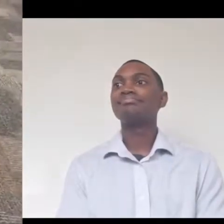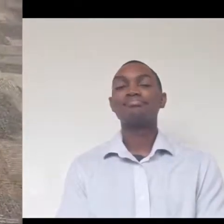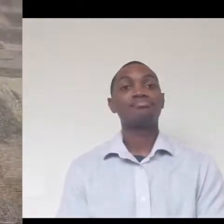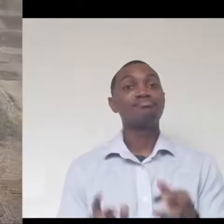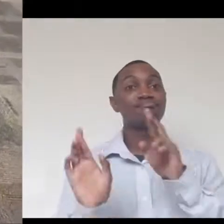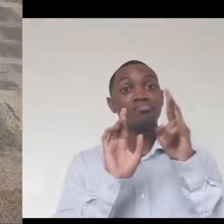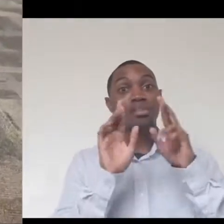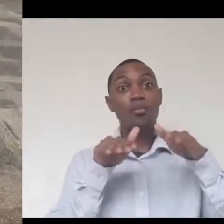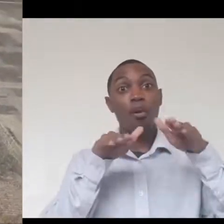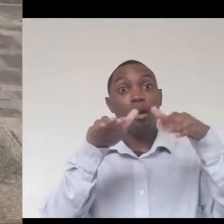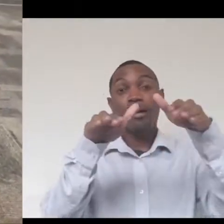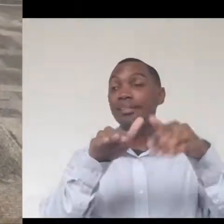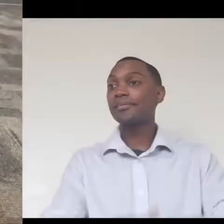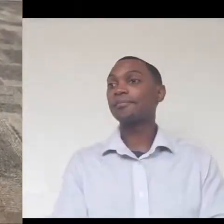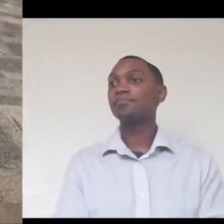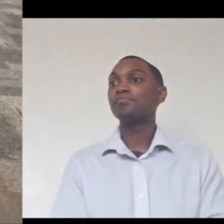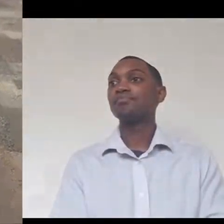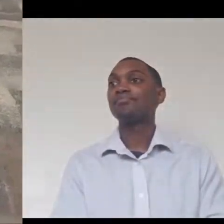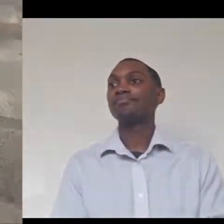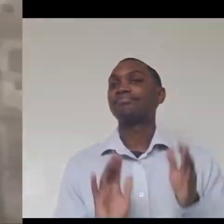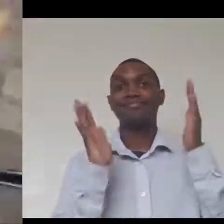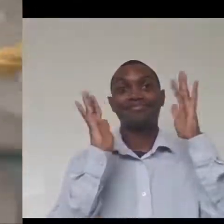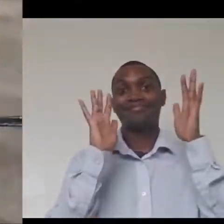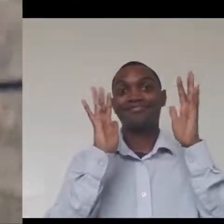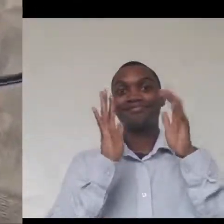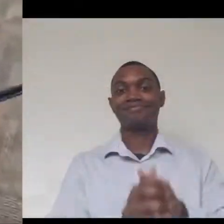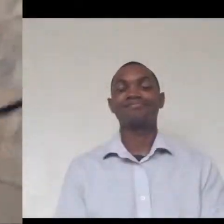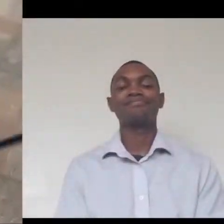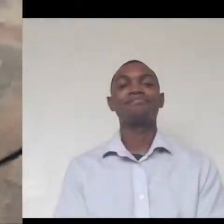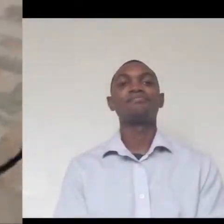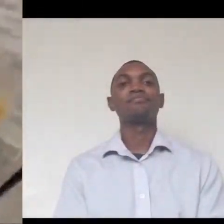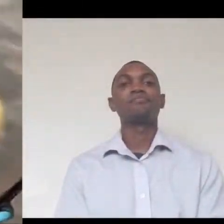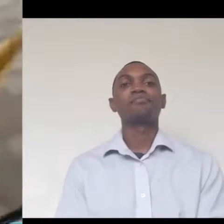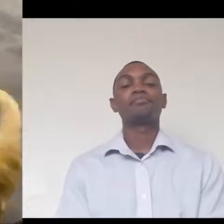You want to catch? Yay!